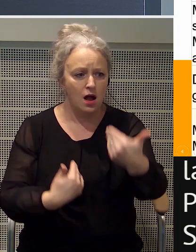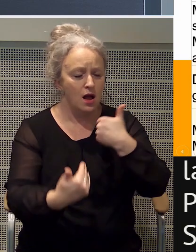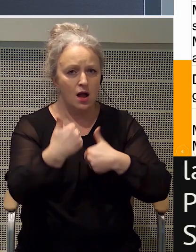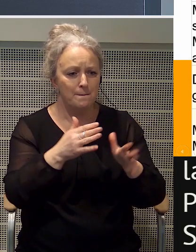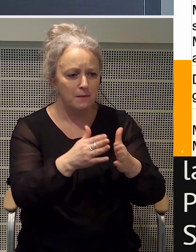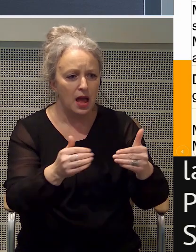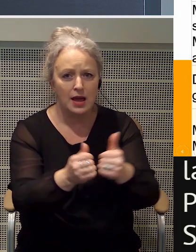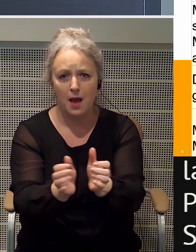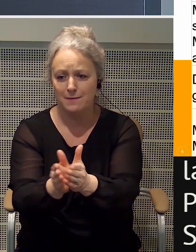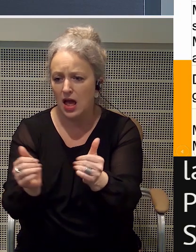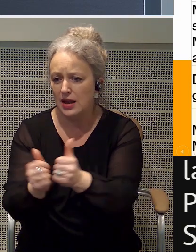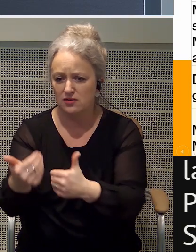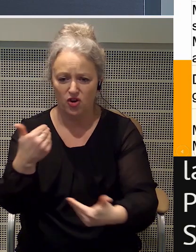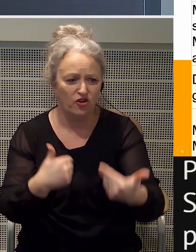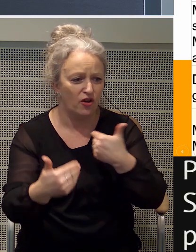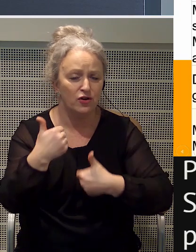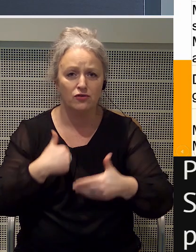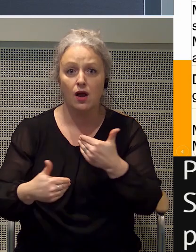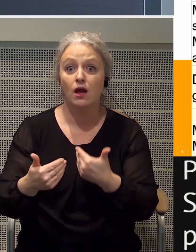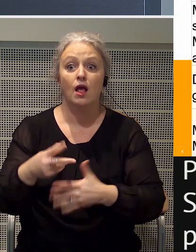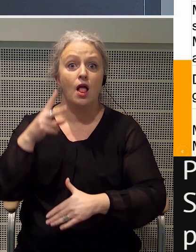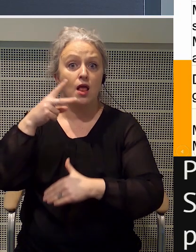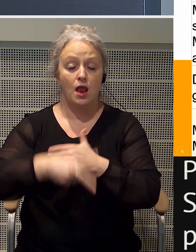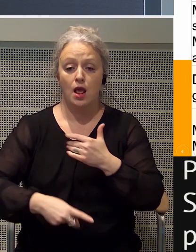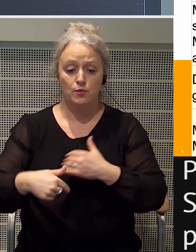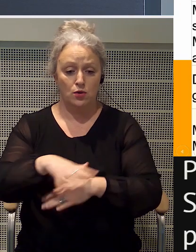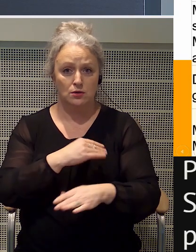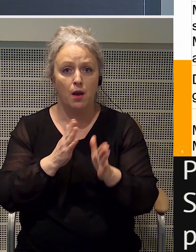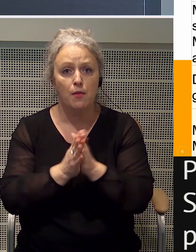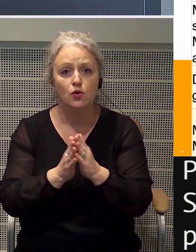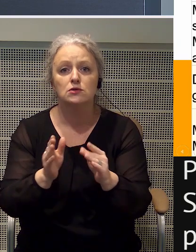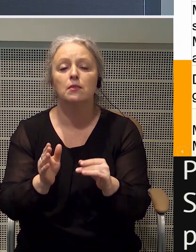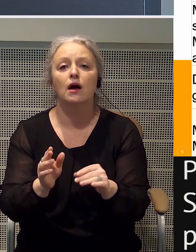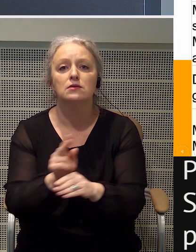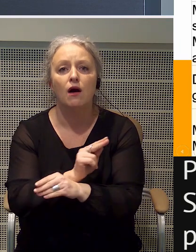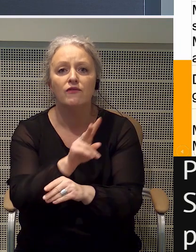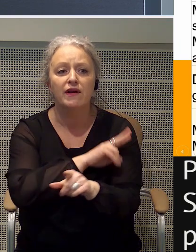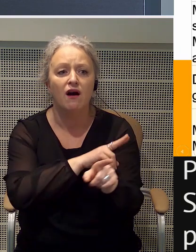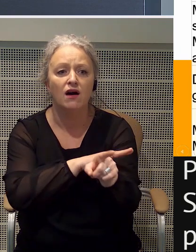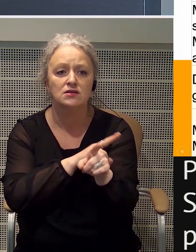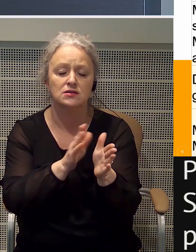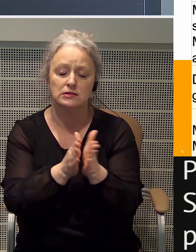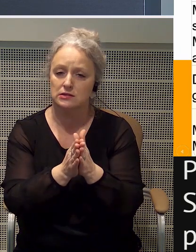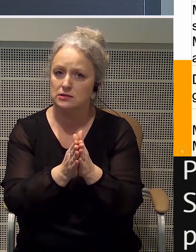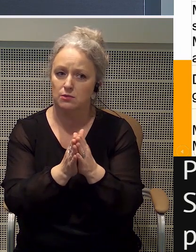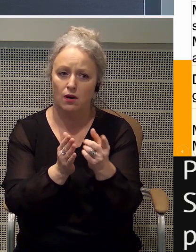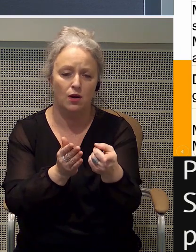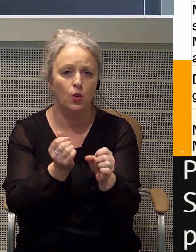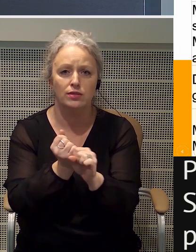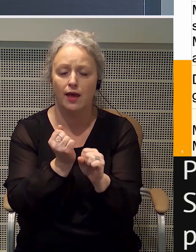then we saw that more and more people, more and more families turned to us,